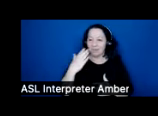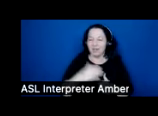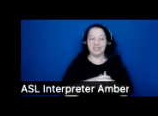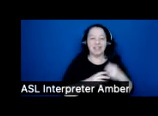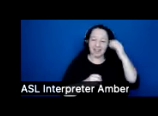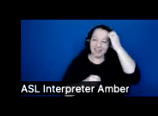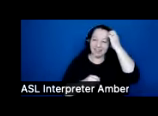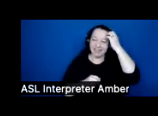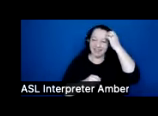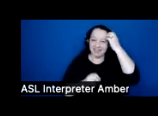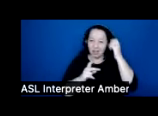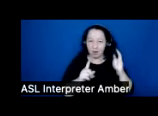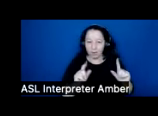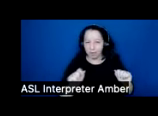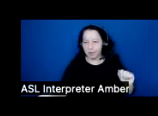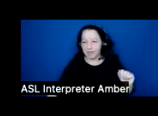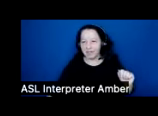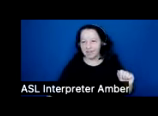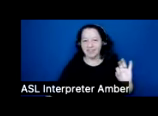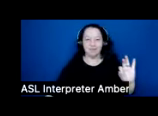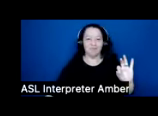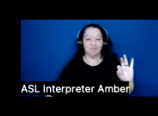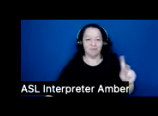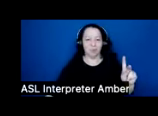Morning. All right.